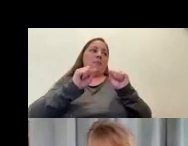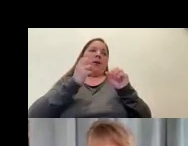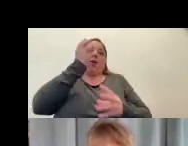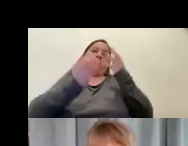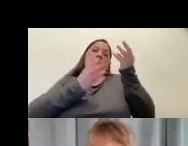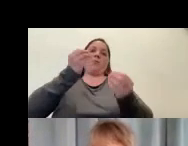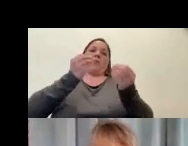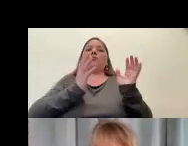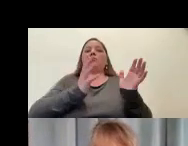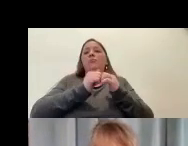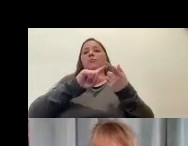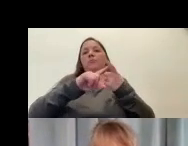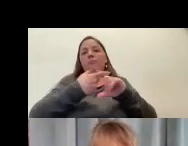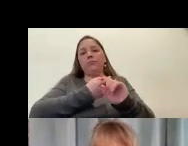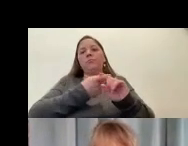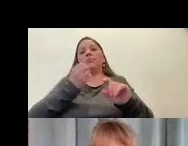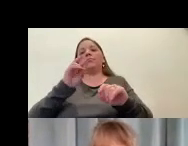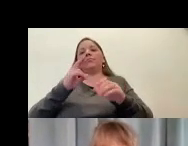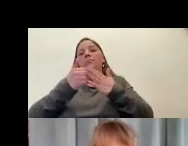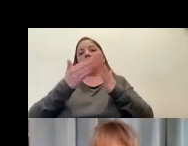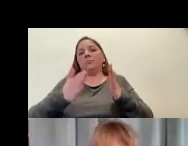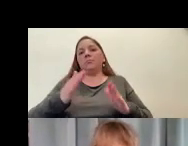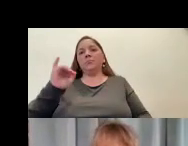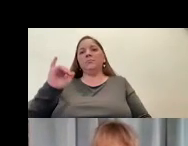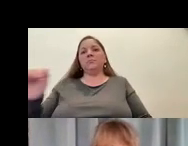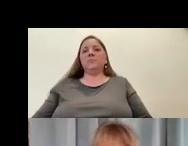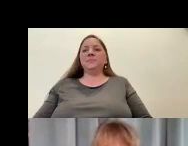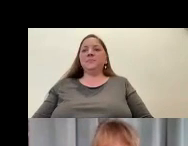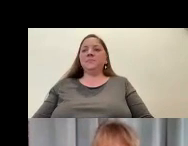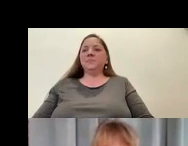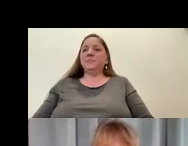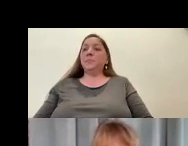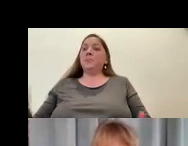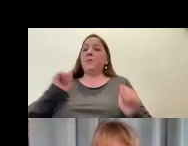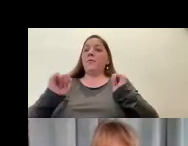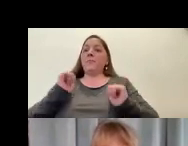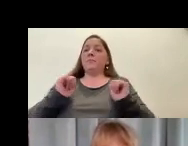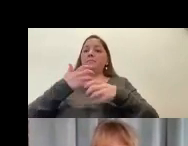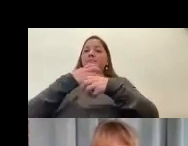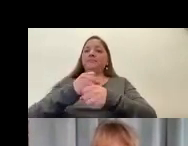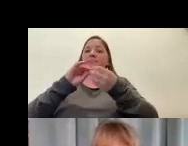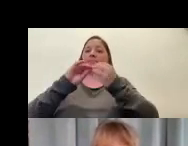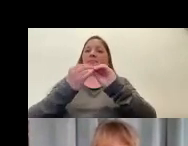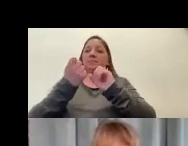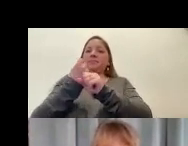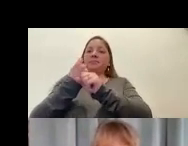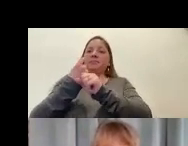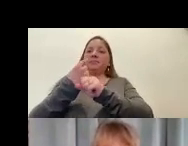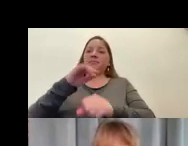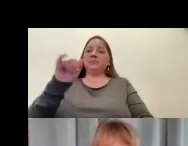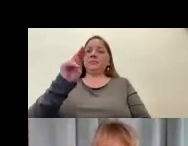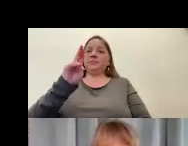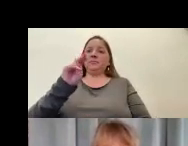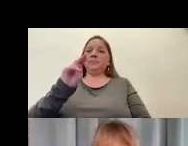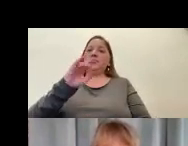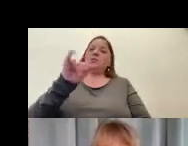friends and neighbors. And just some performance from last year, fiscal year, we served